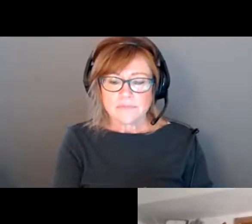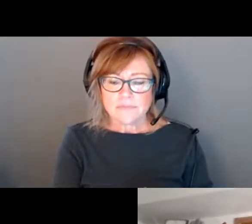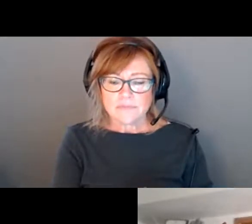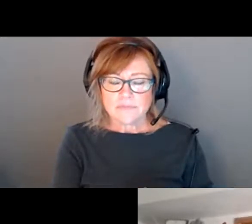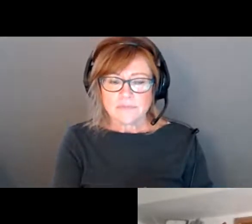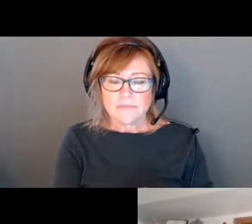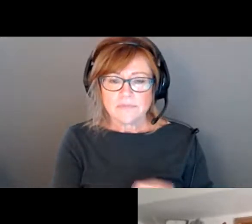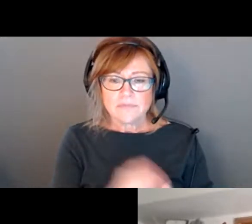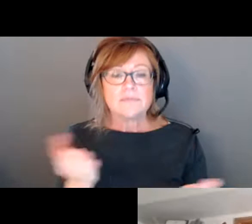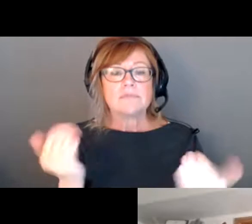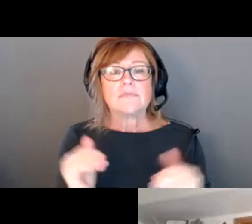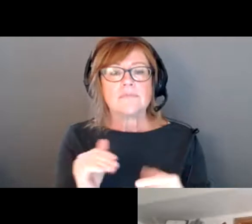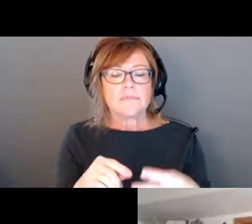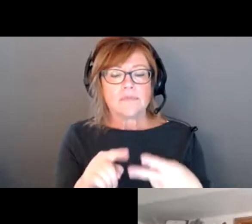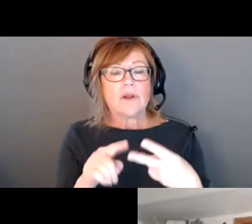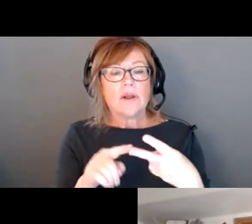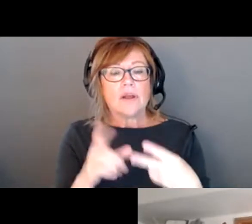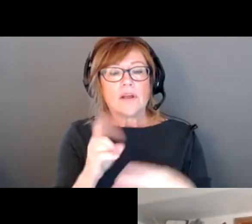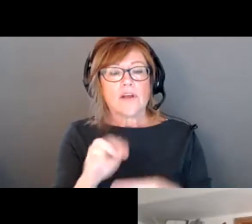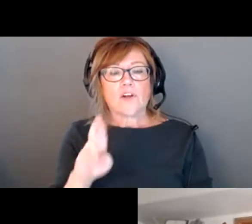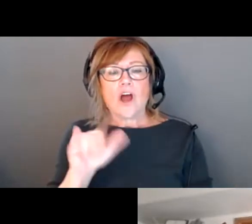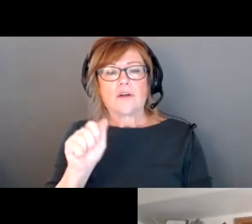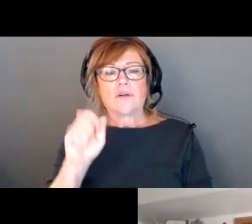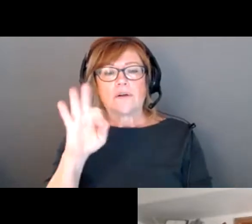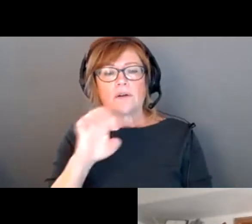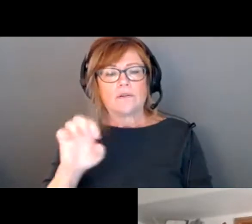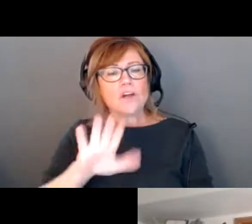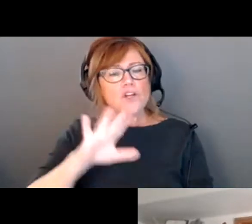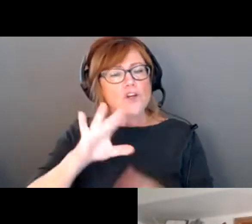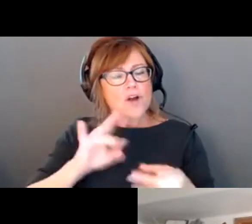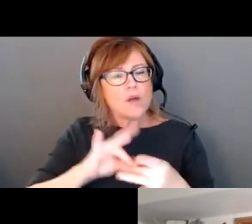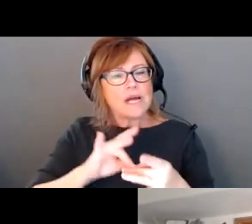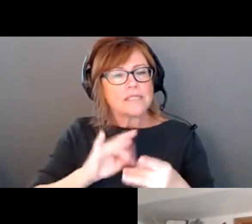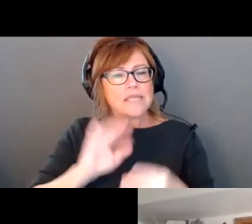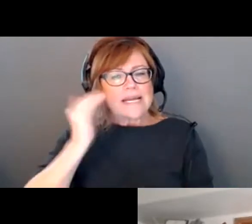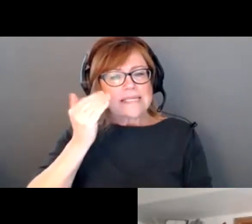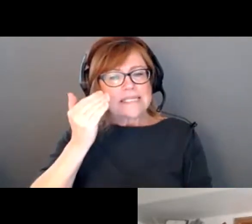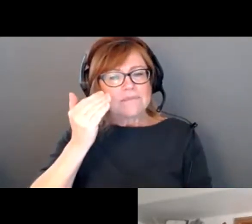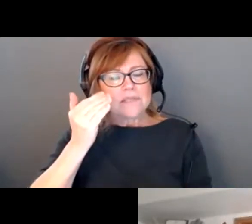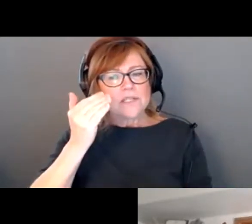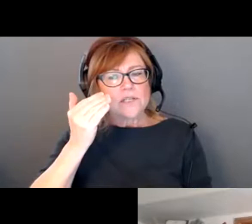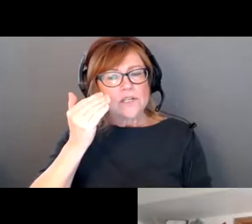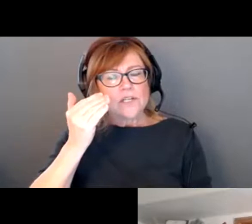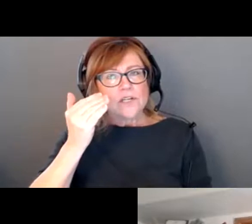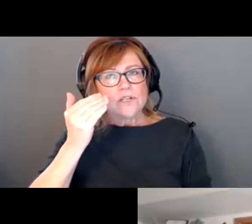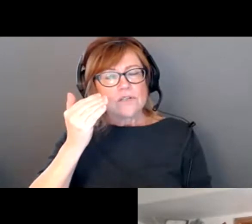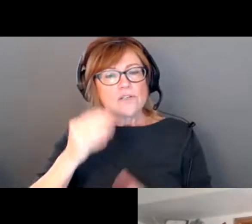Okay. Dr. Yaffe, your comments seem to suggest that family and geriatric doctors seem to lack education